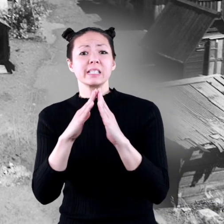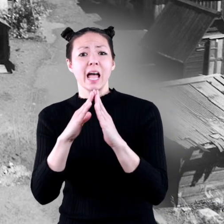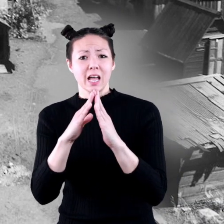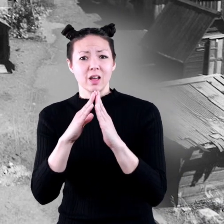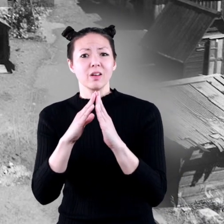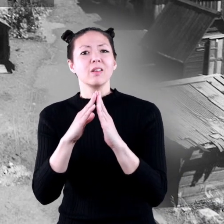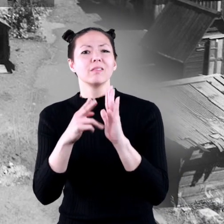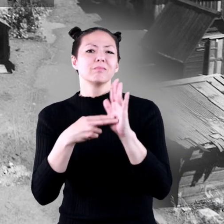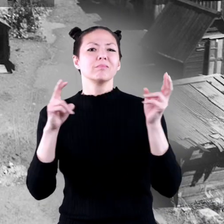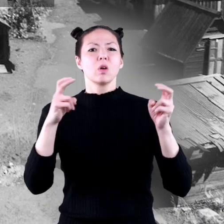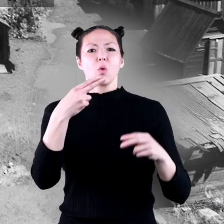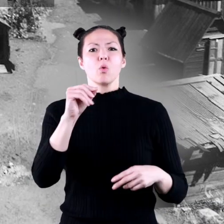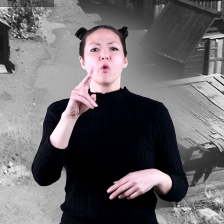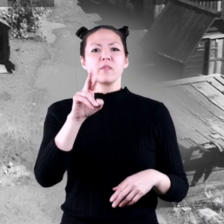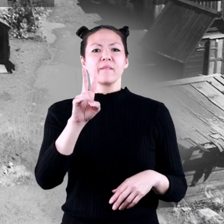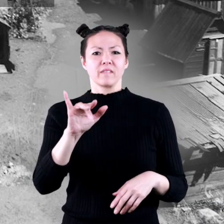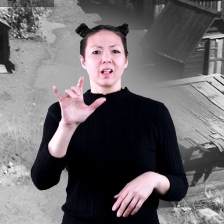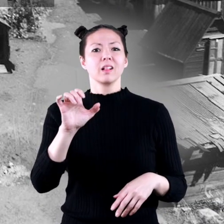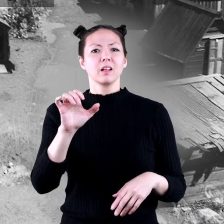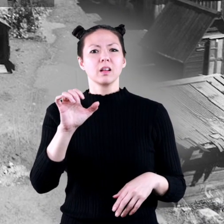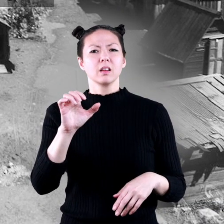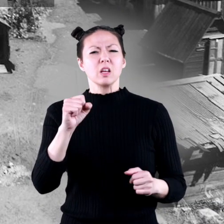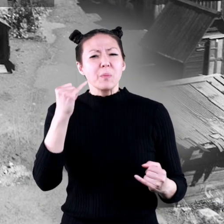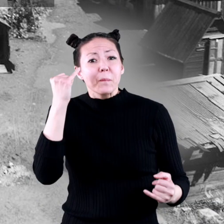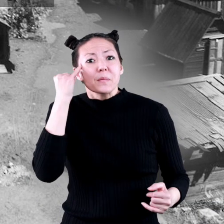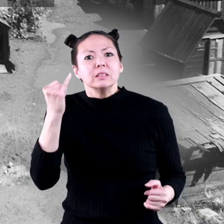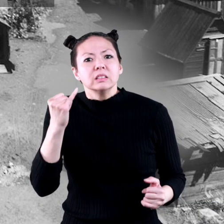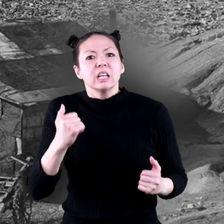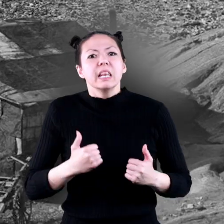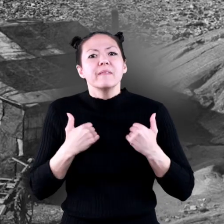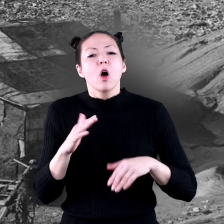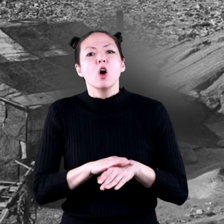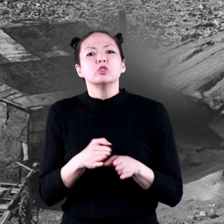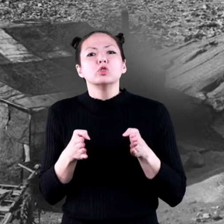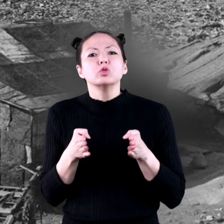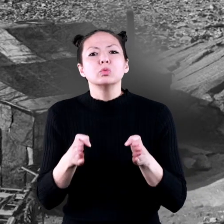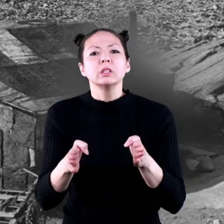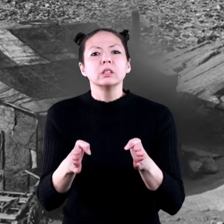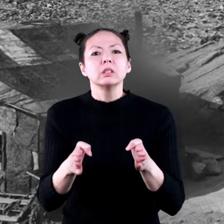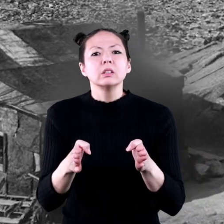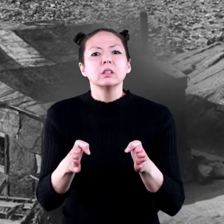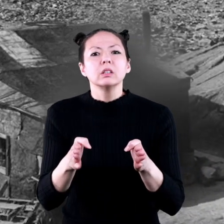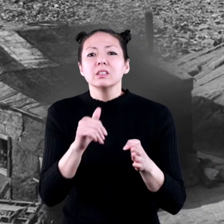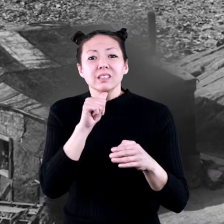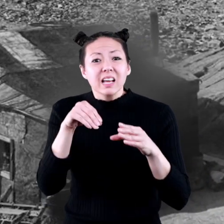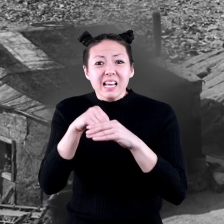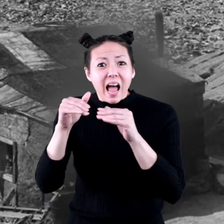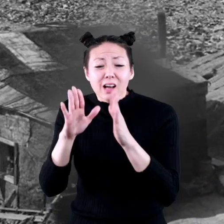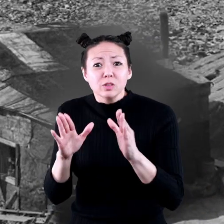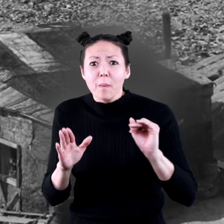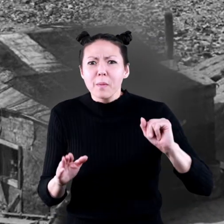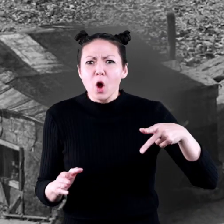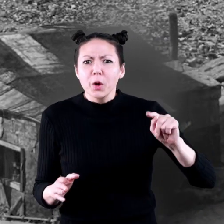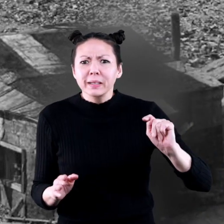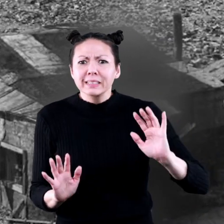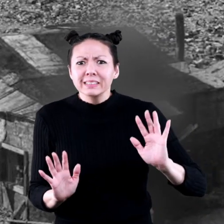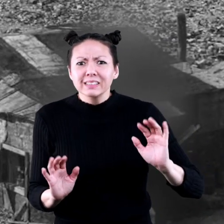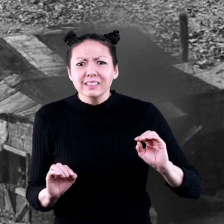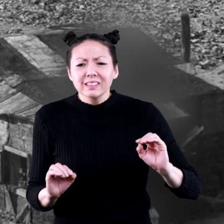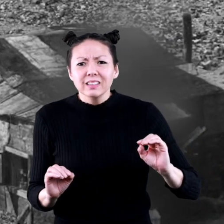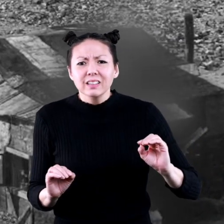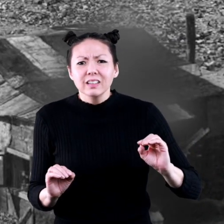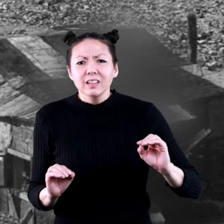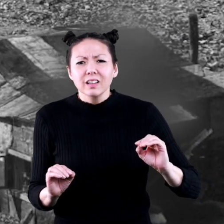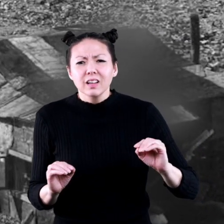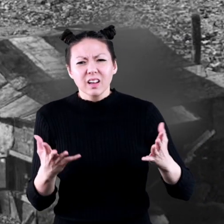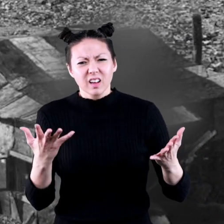shantytowns. Those shantytowns were nicknamed Hooverville. Can you imagine living on the streets and not in a house or